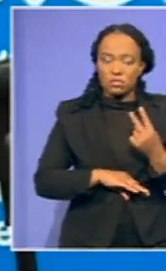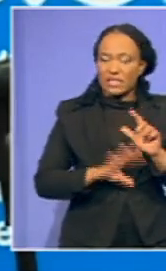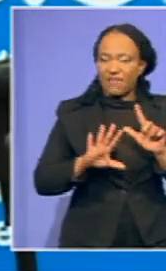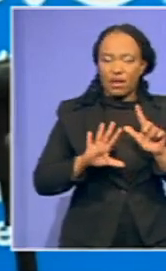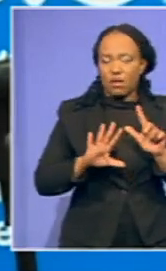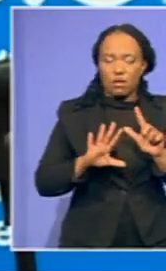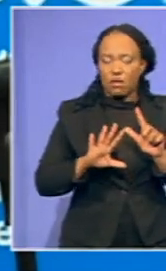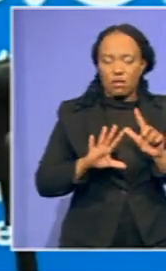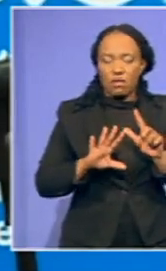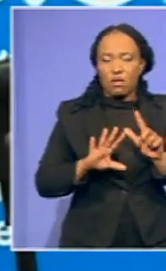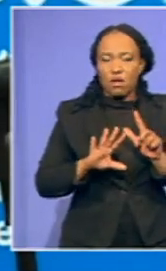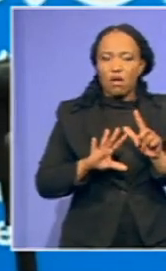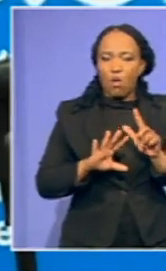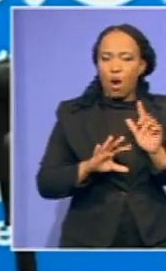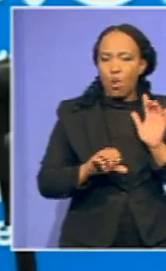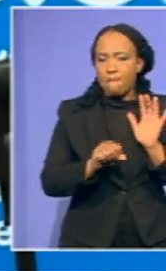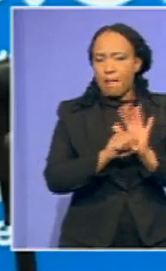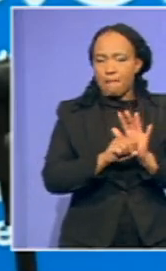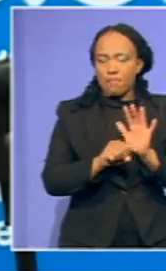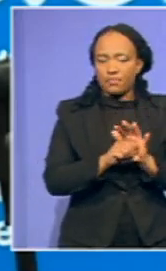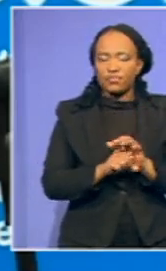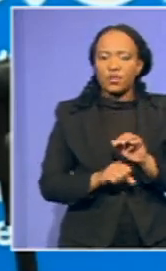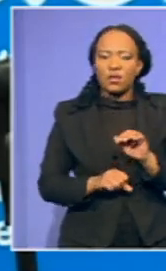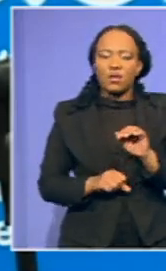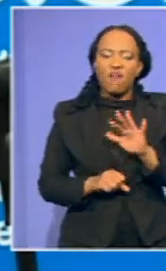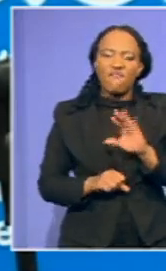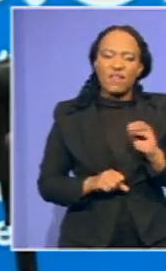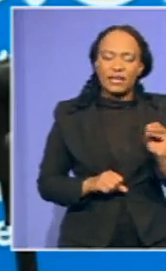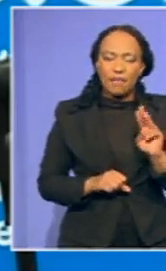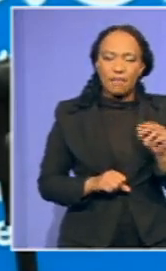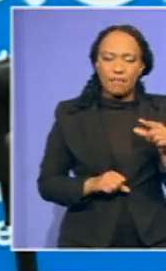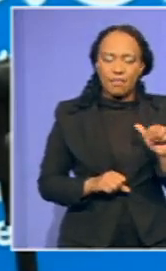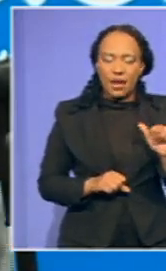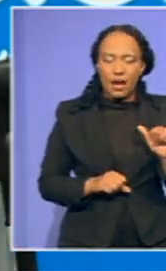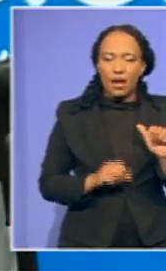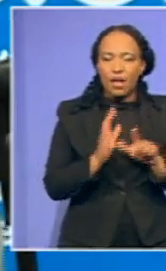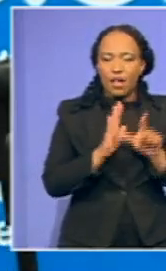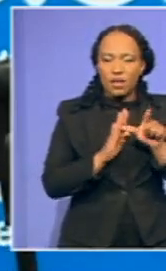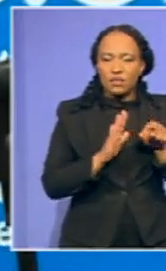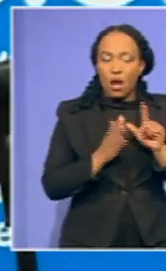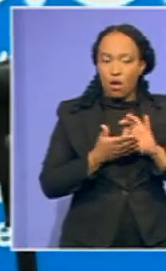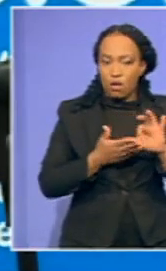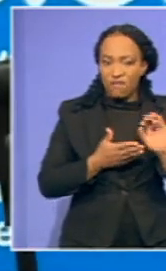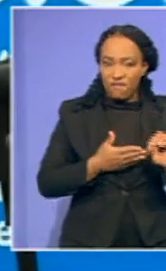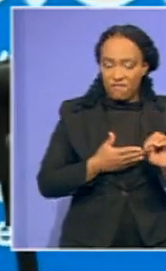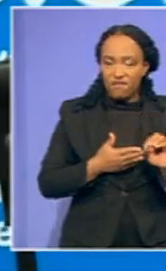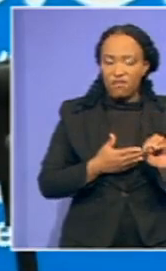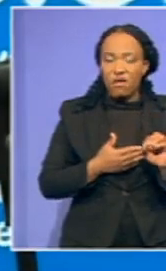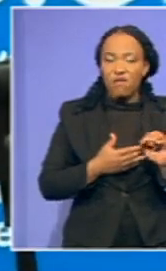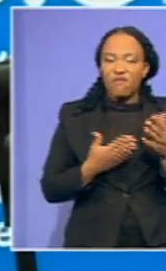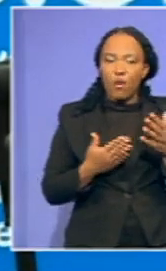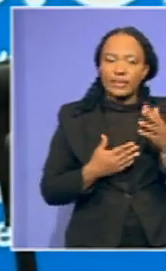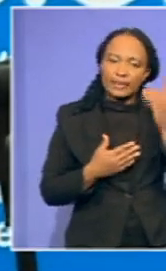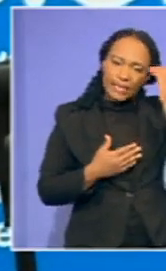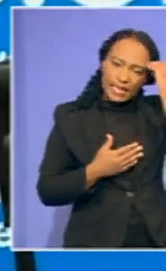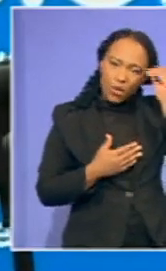do meet the requirements of 540 megalitres that we are contracted with in terms of our contract with eThekwini, and that's